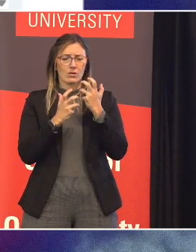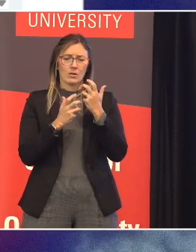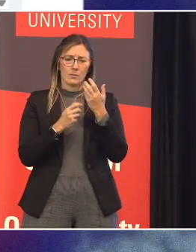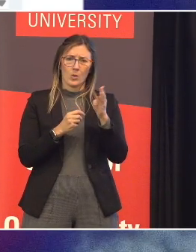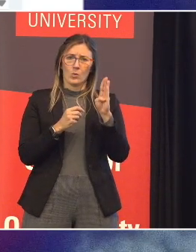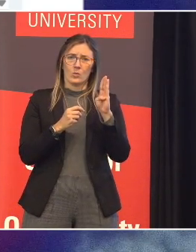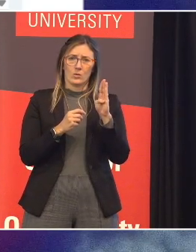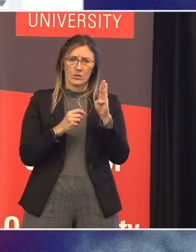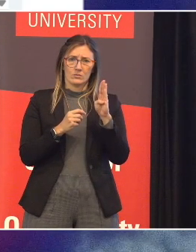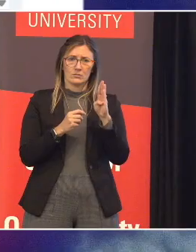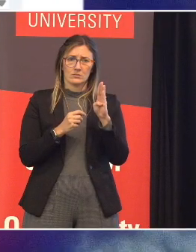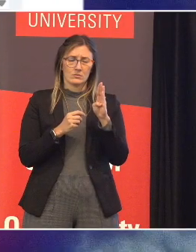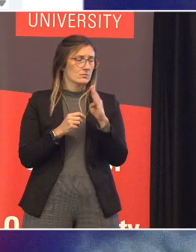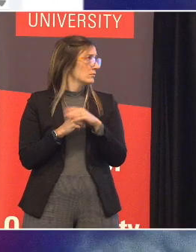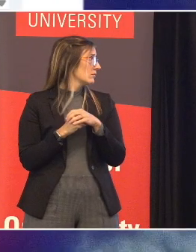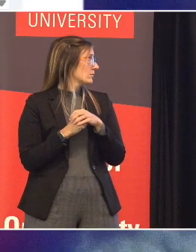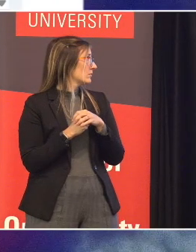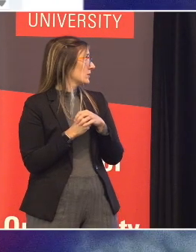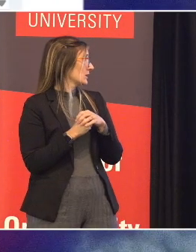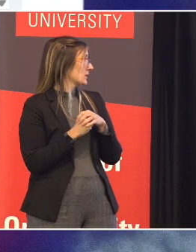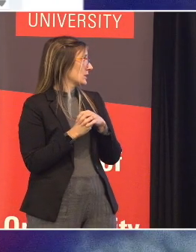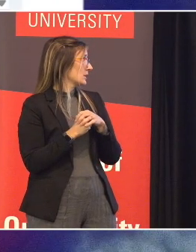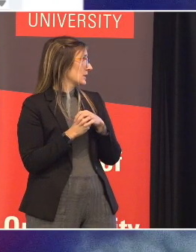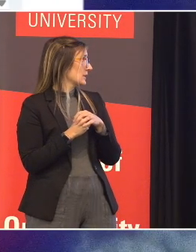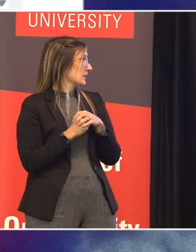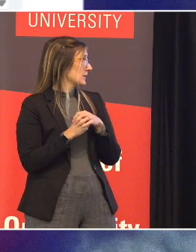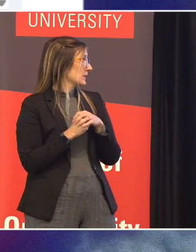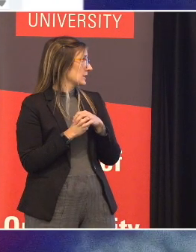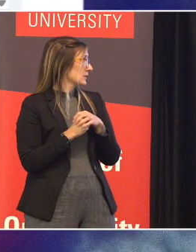Sorry. Let's take that off